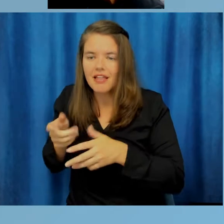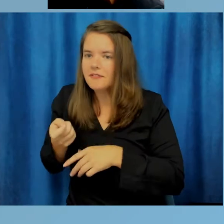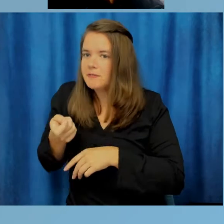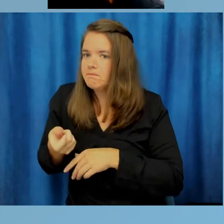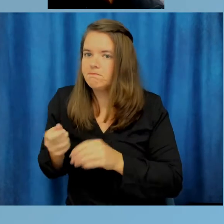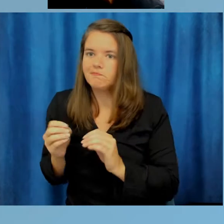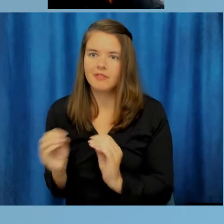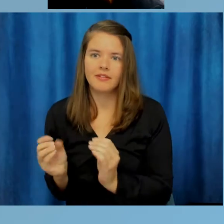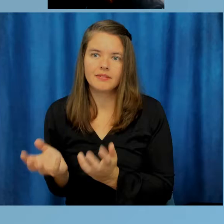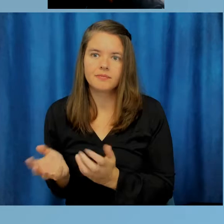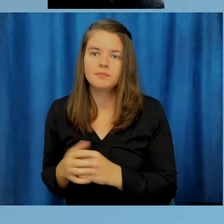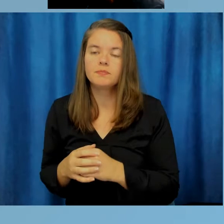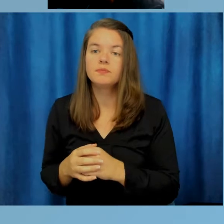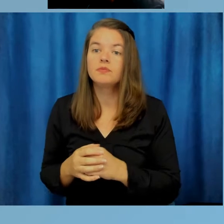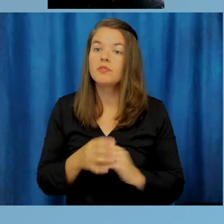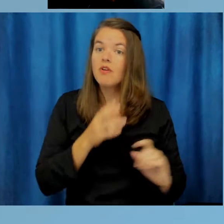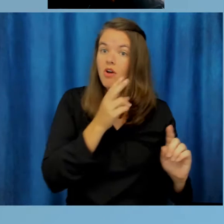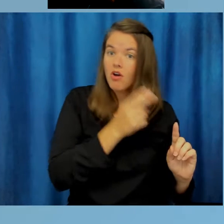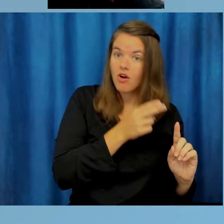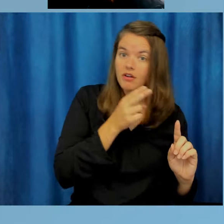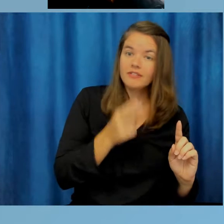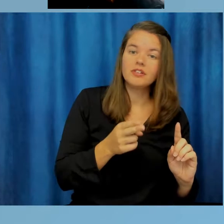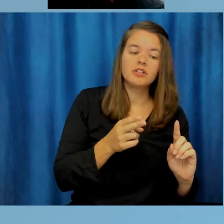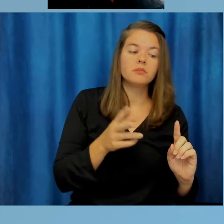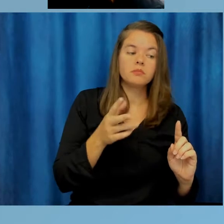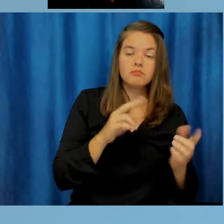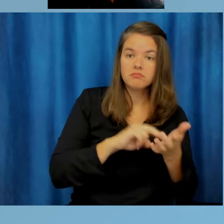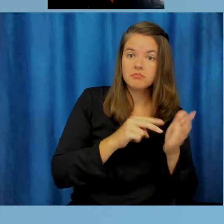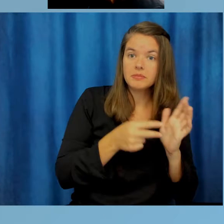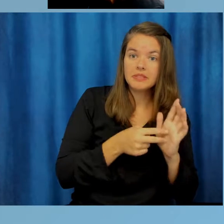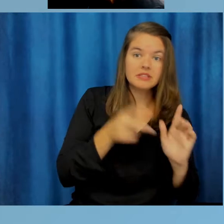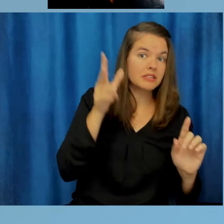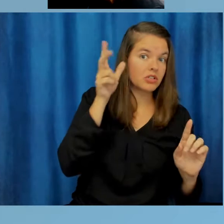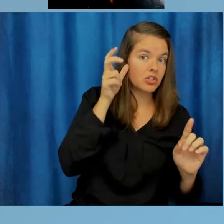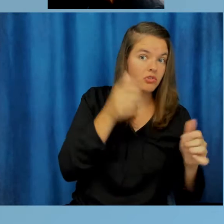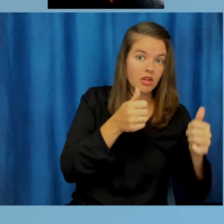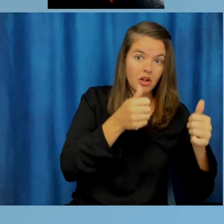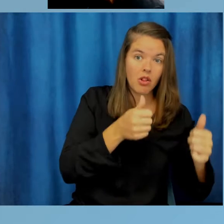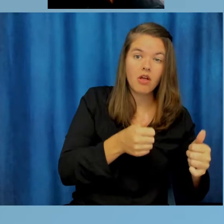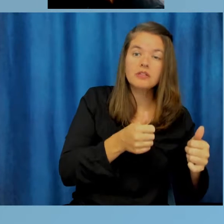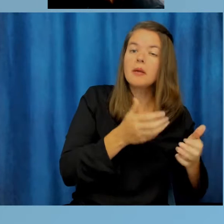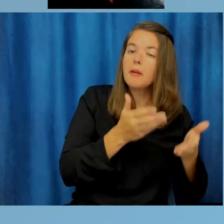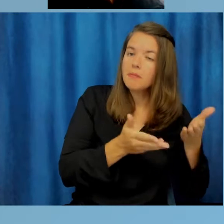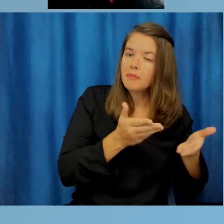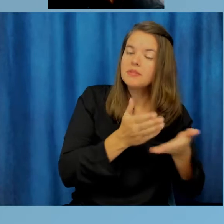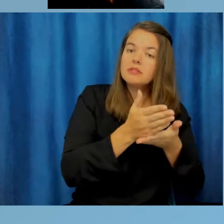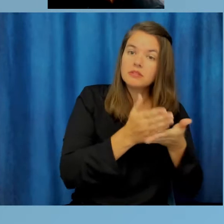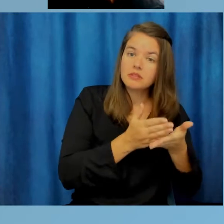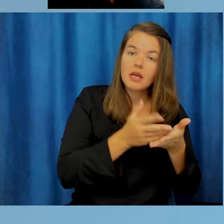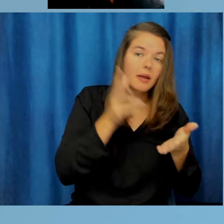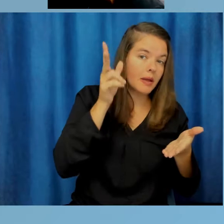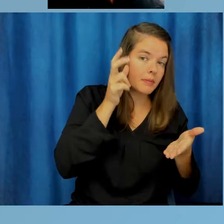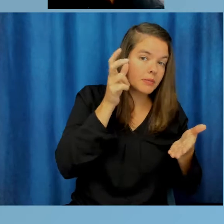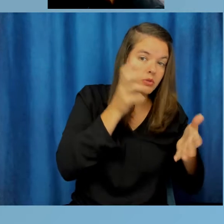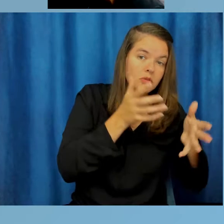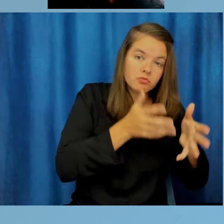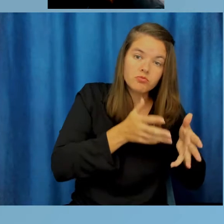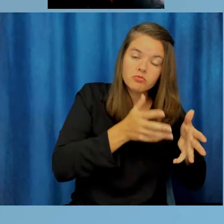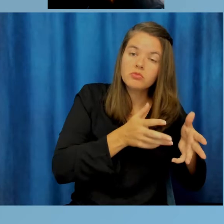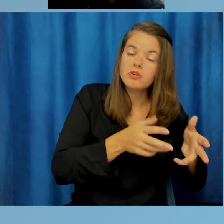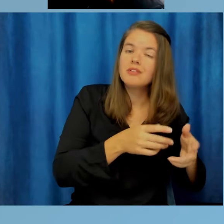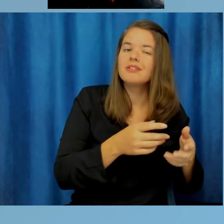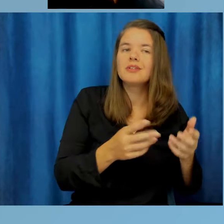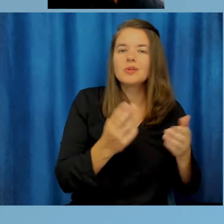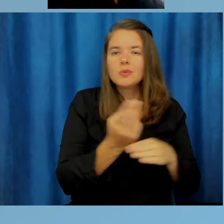or no hearing left. While hard of hearing refers to a hearing loss where there may be some residual